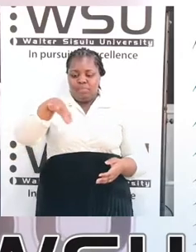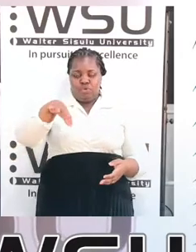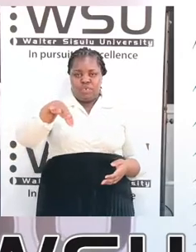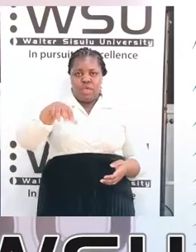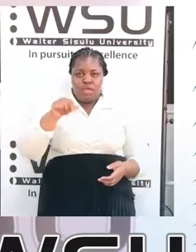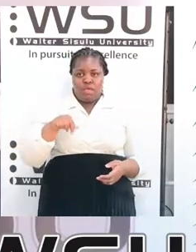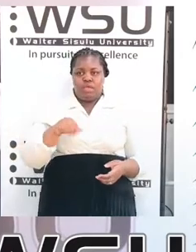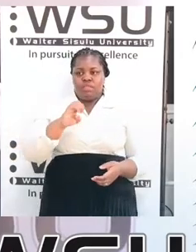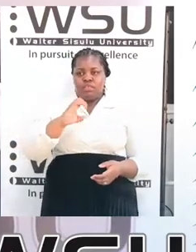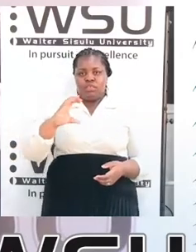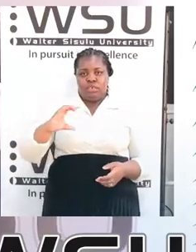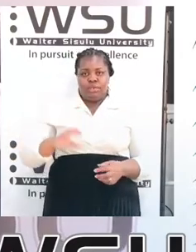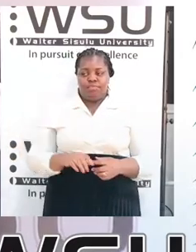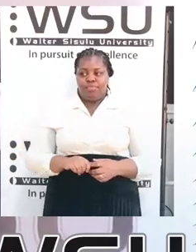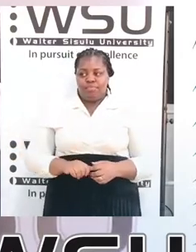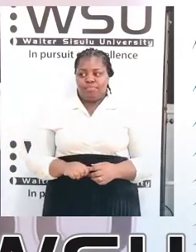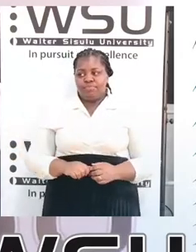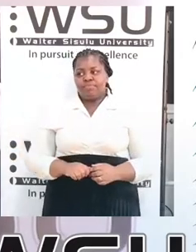the Eastern Cape